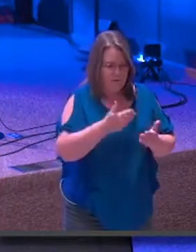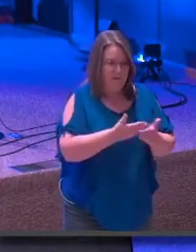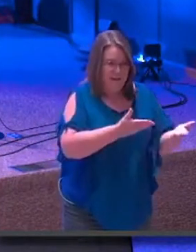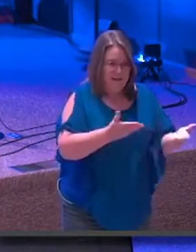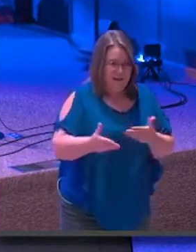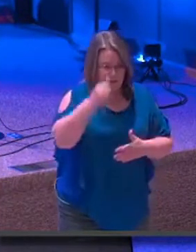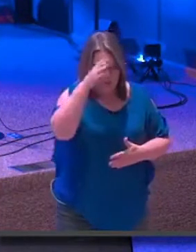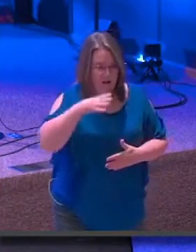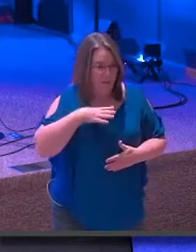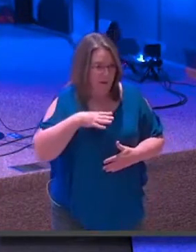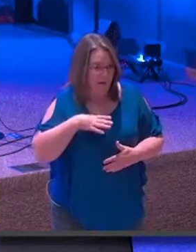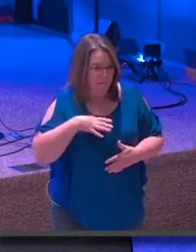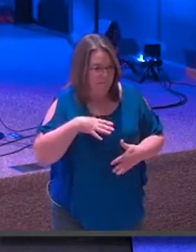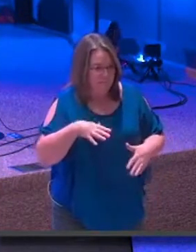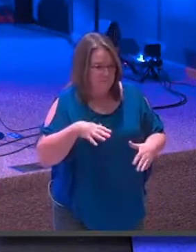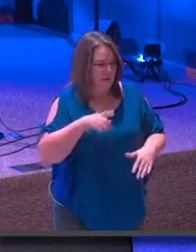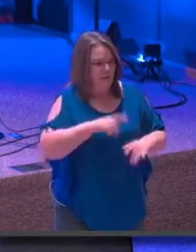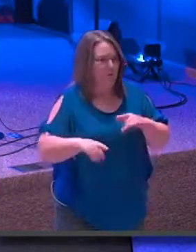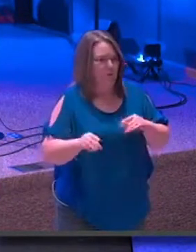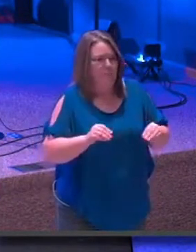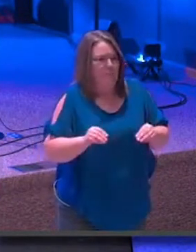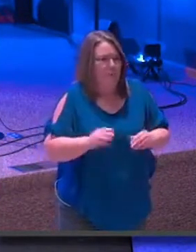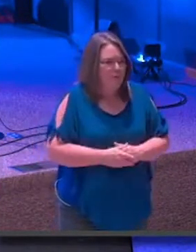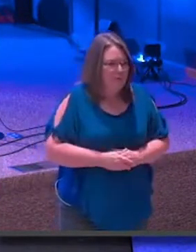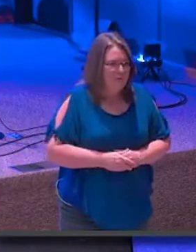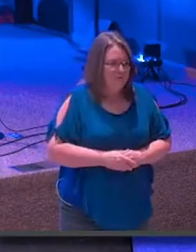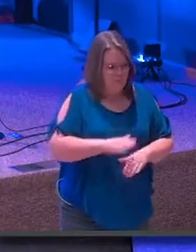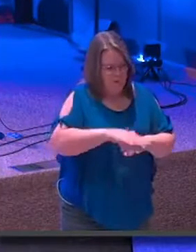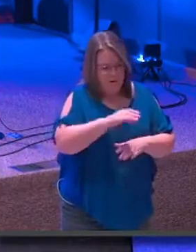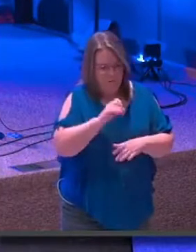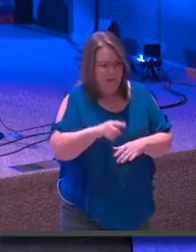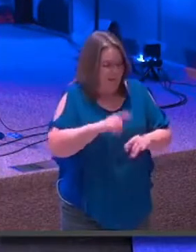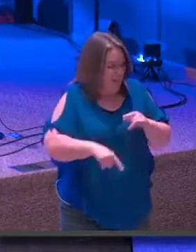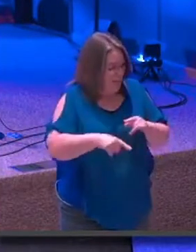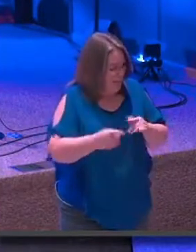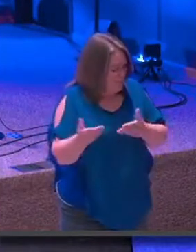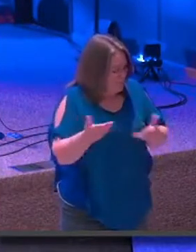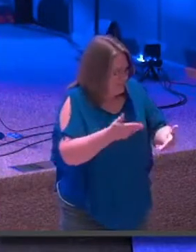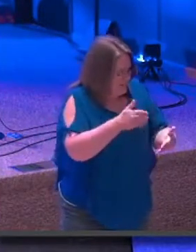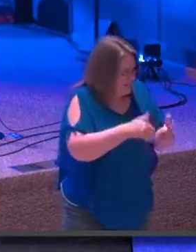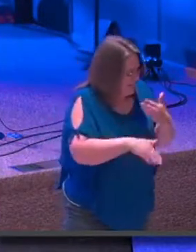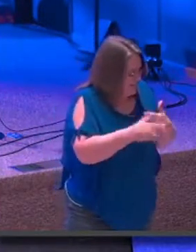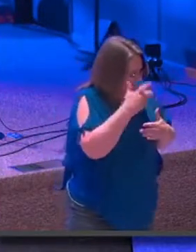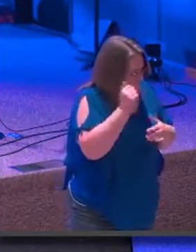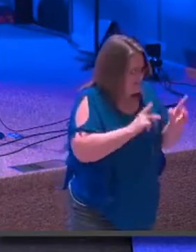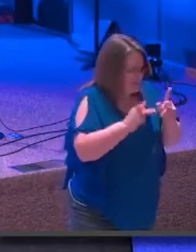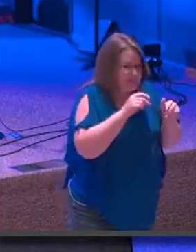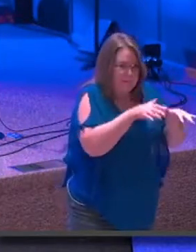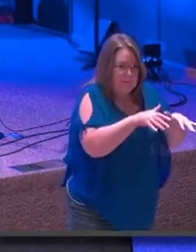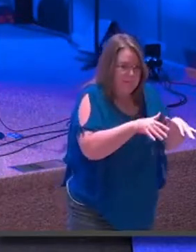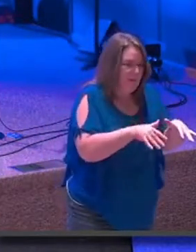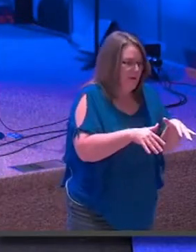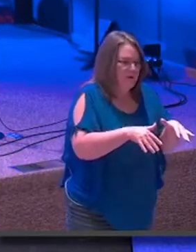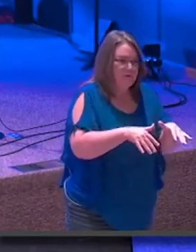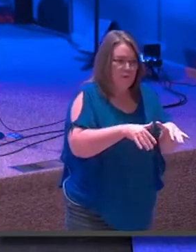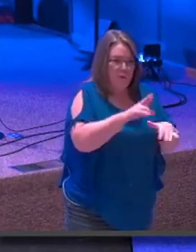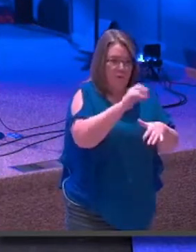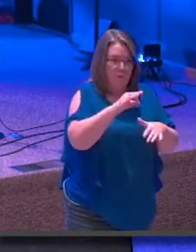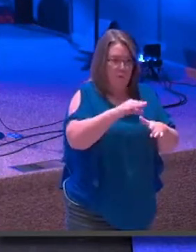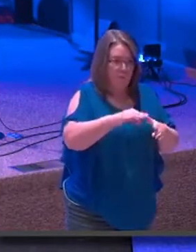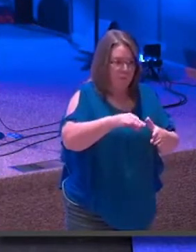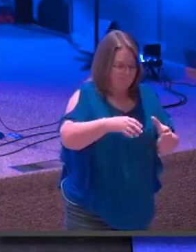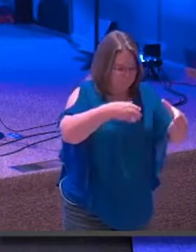mat. They couldn't bring him to Jesus because of the crowd, so they dug a hole through the roof above his head.